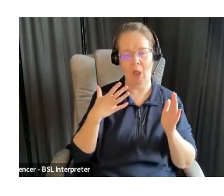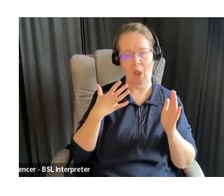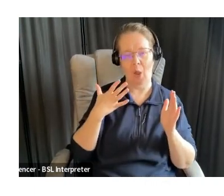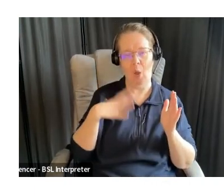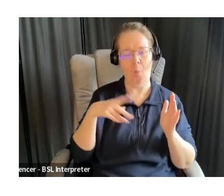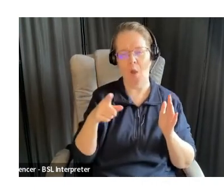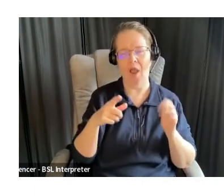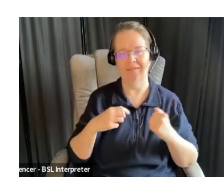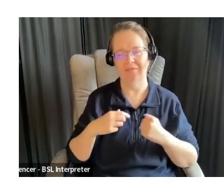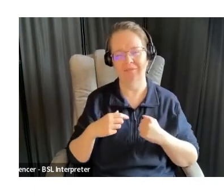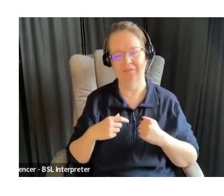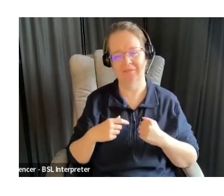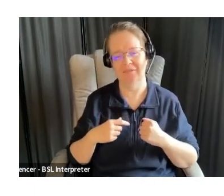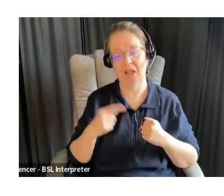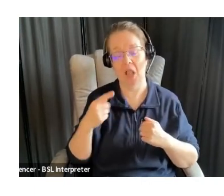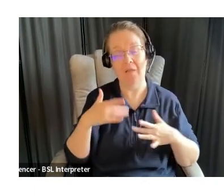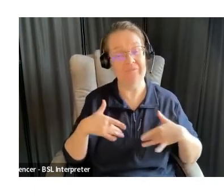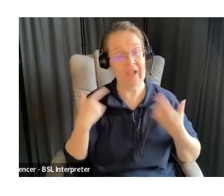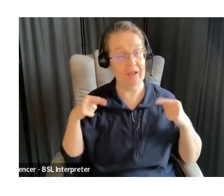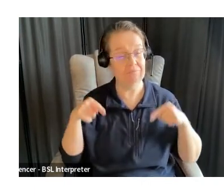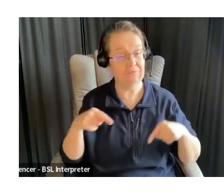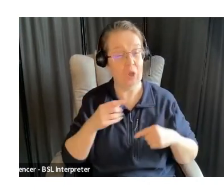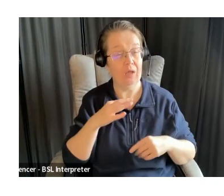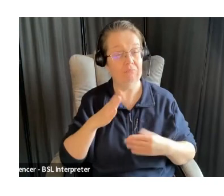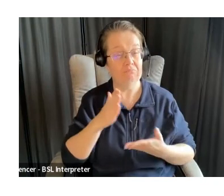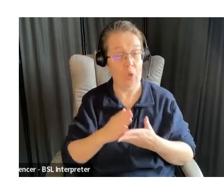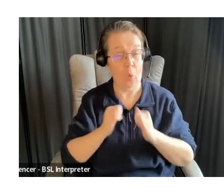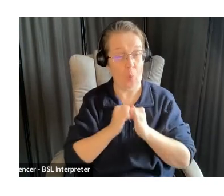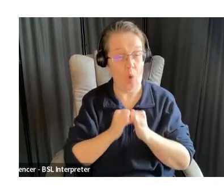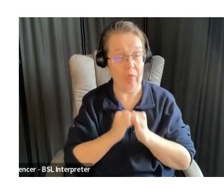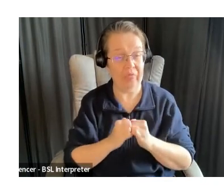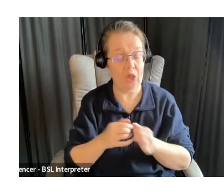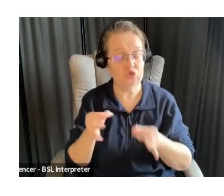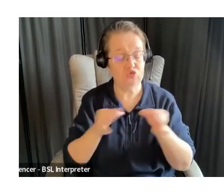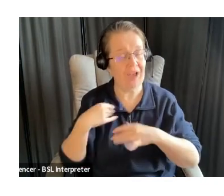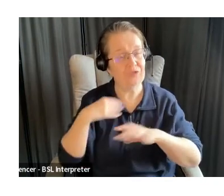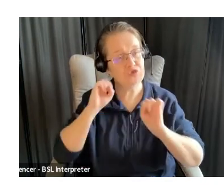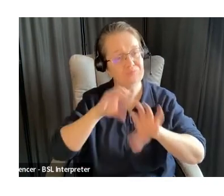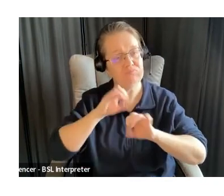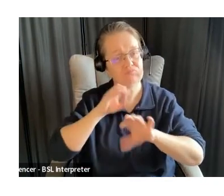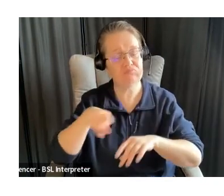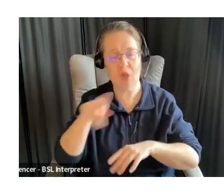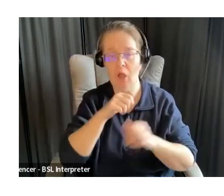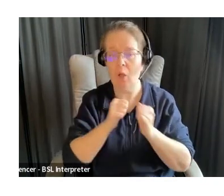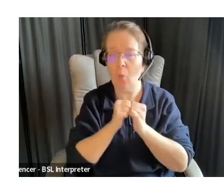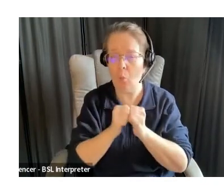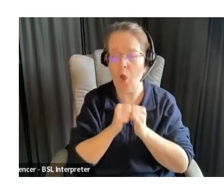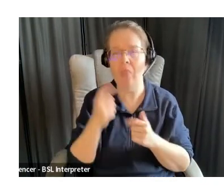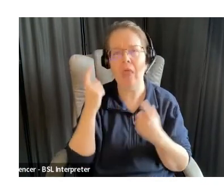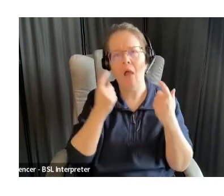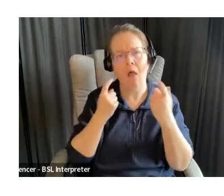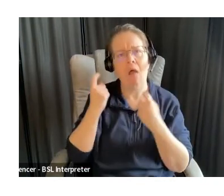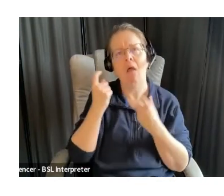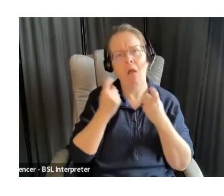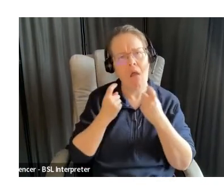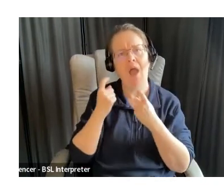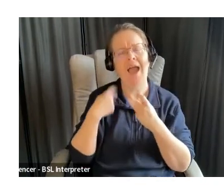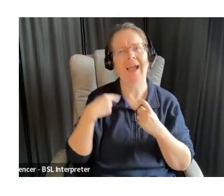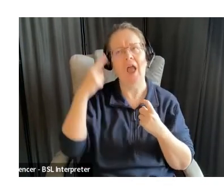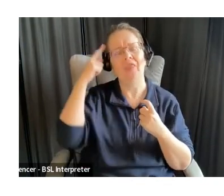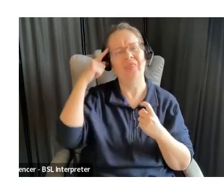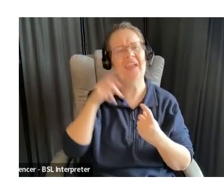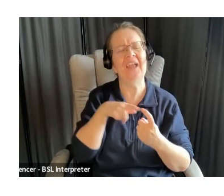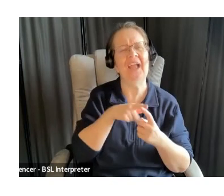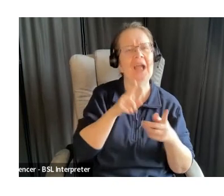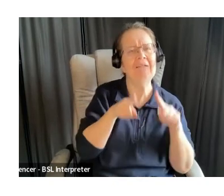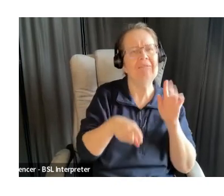your insights into whether you found any of this beneficial, any of the strategies or tools. Has it got you thinking differently